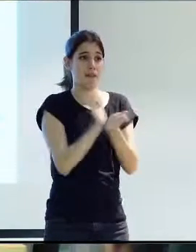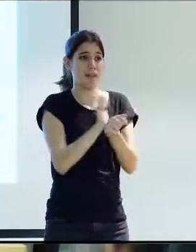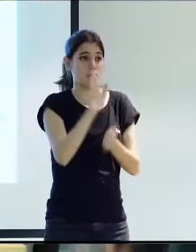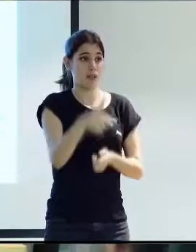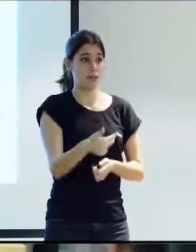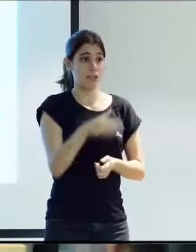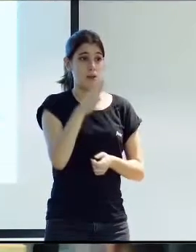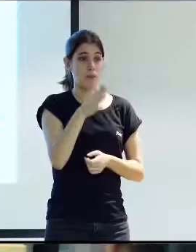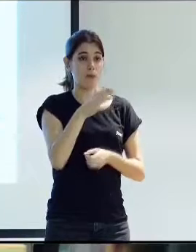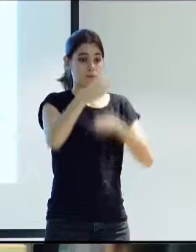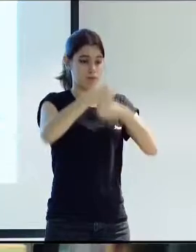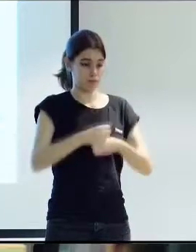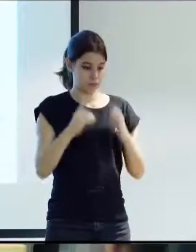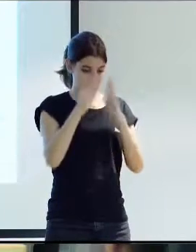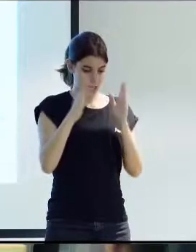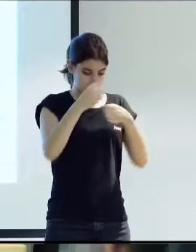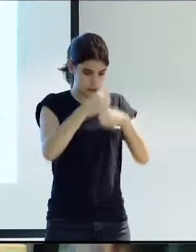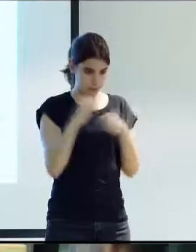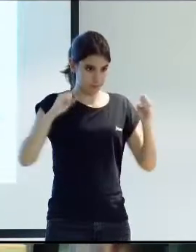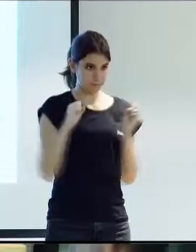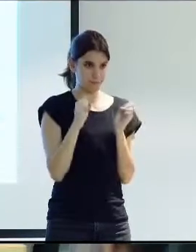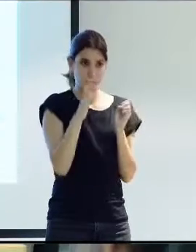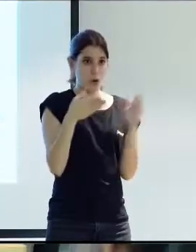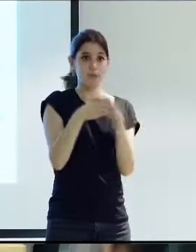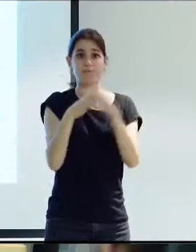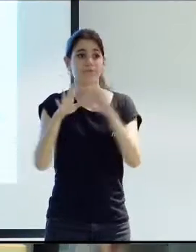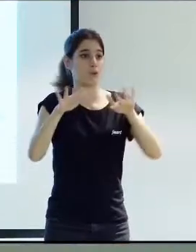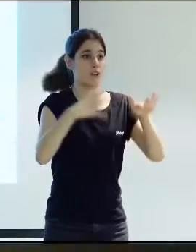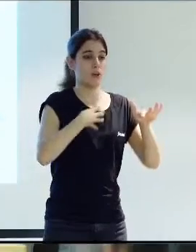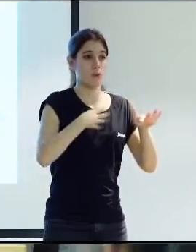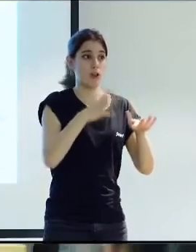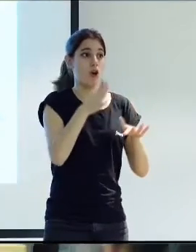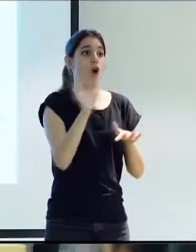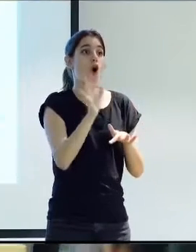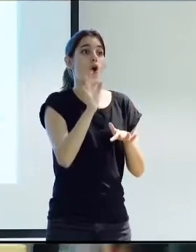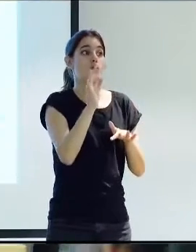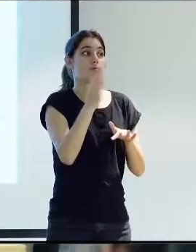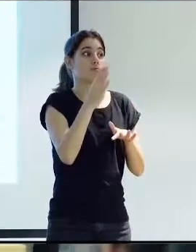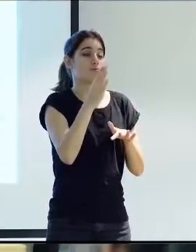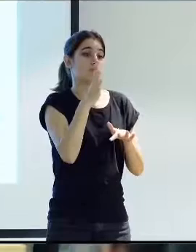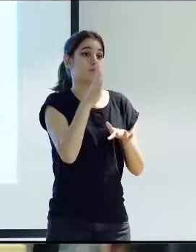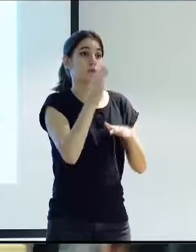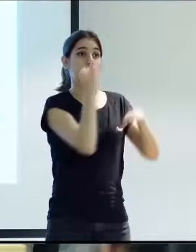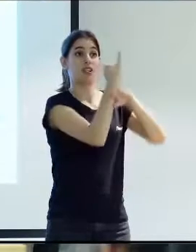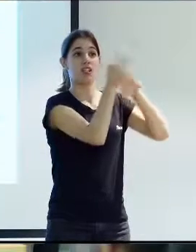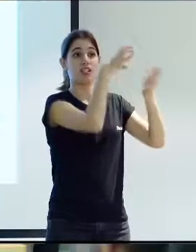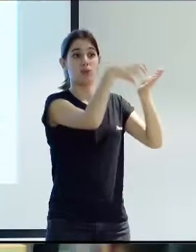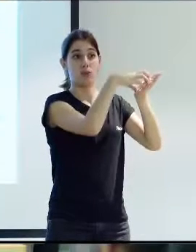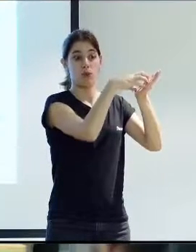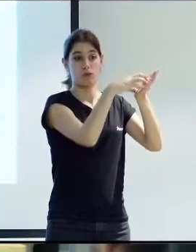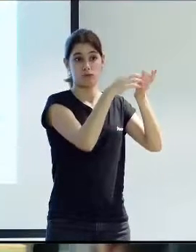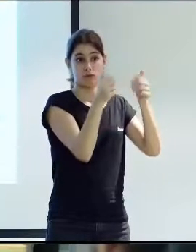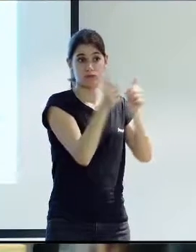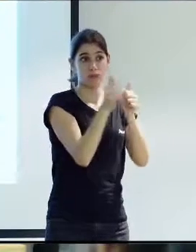are prisoners in our own homes due to accessibility, or because we cannot go out because